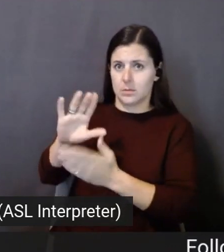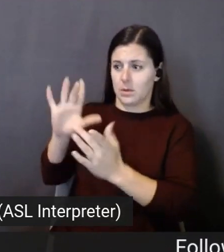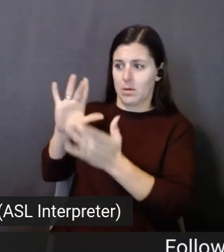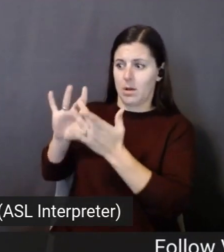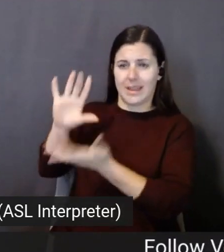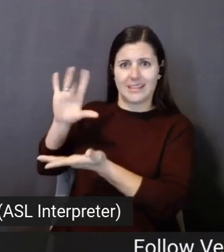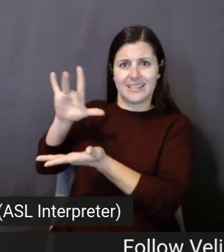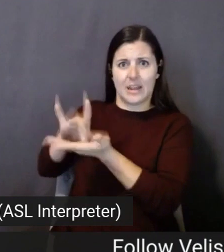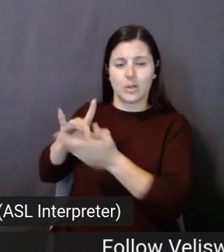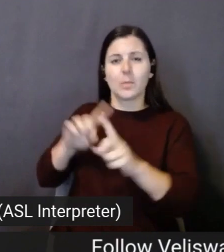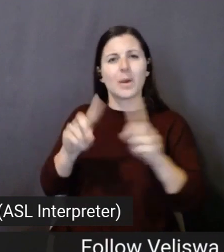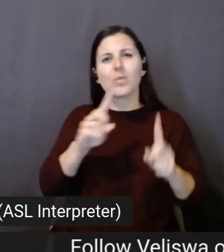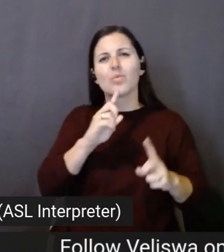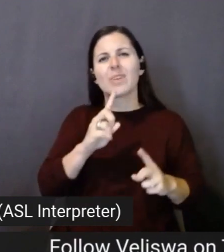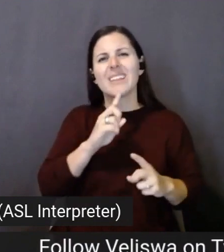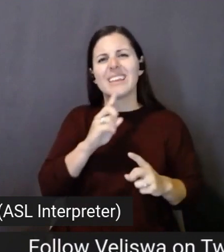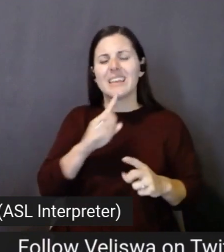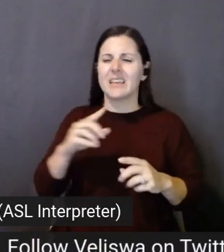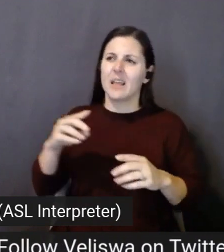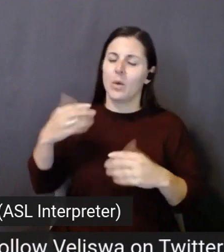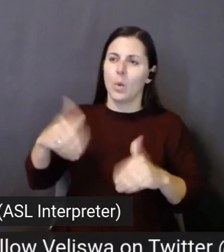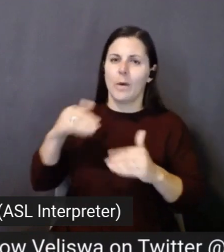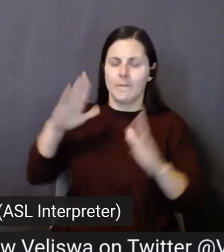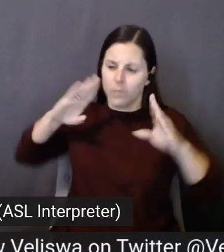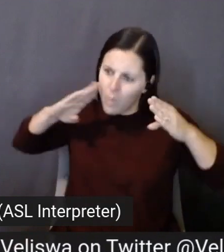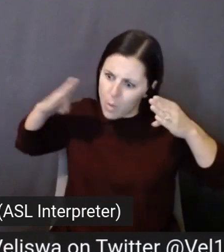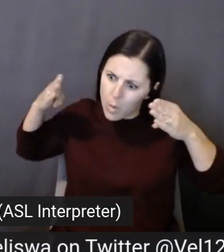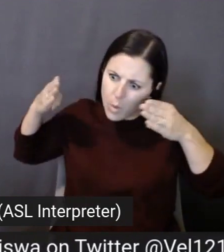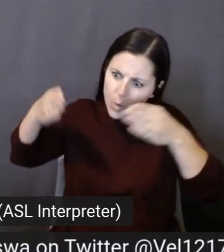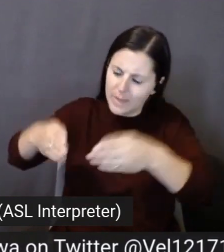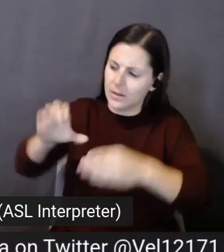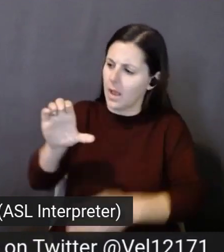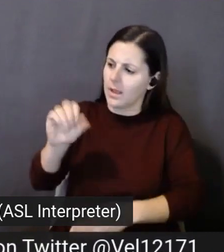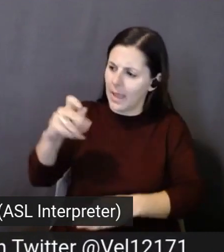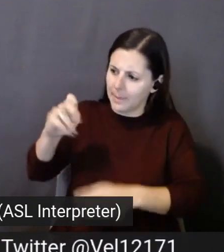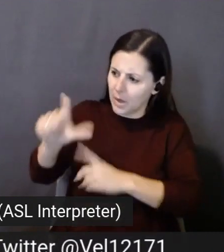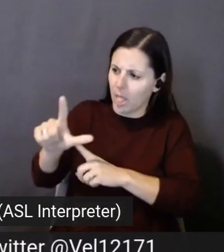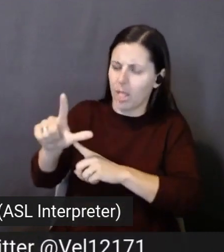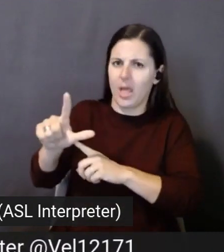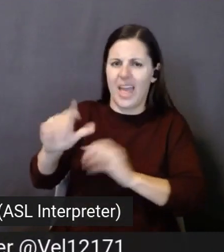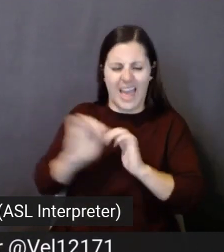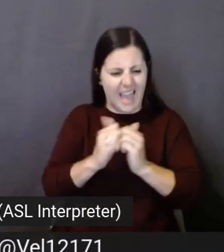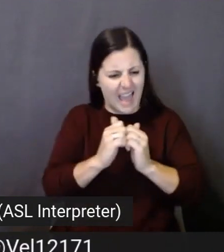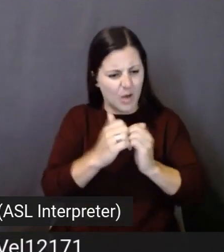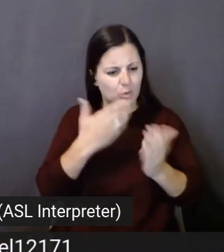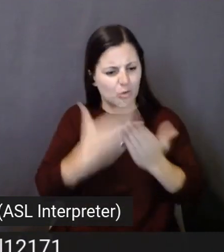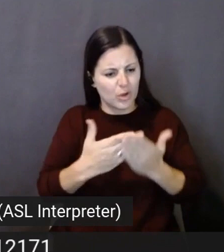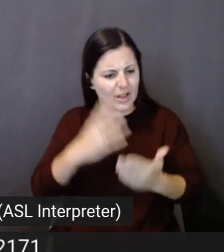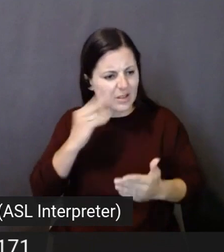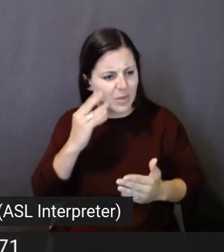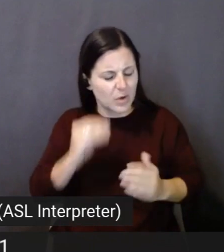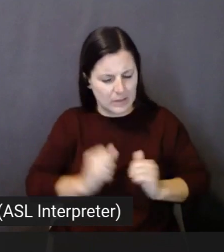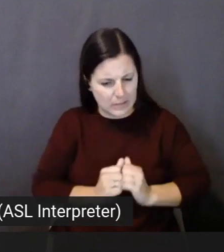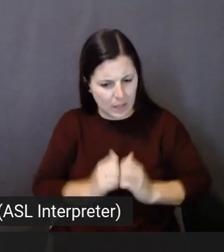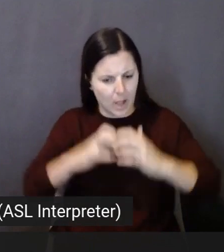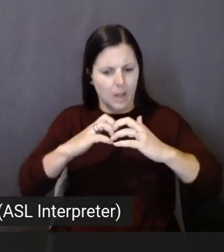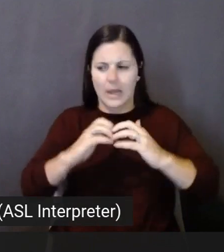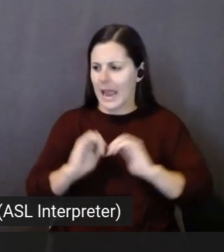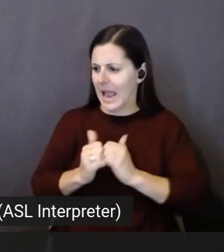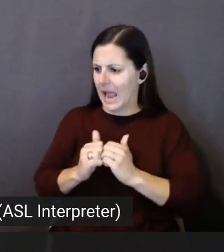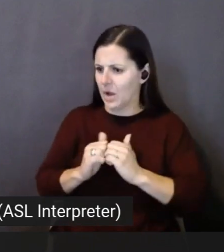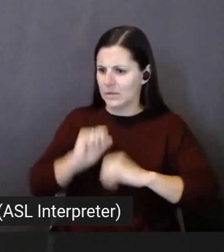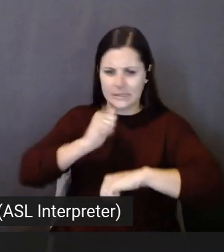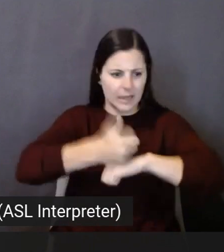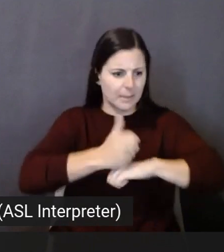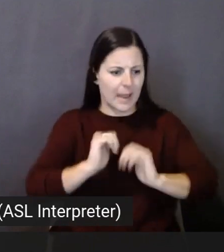been very capital intensive to get a really good call center experience off the ground. And what I love about